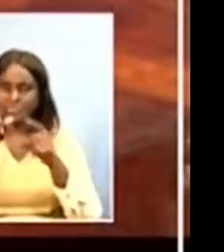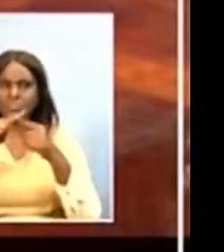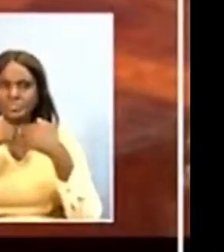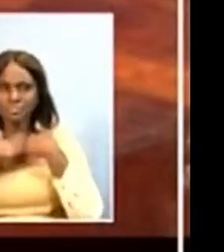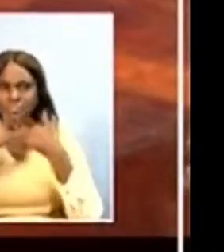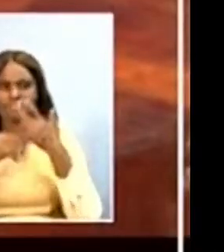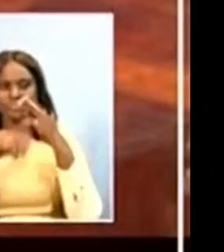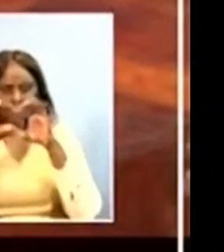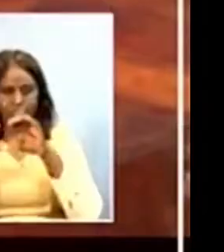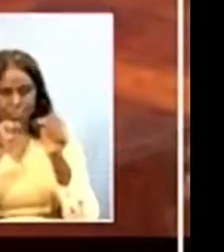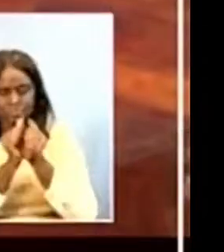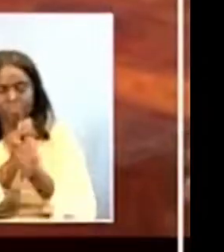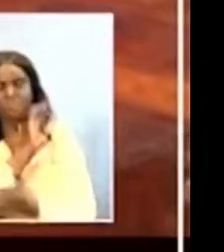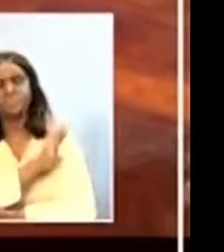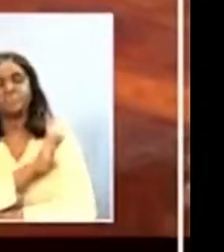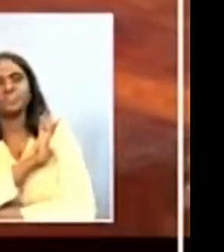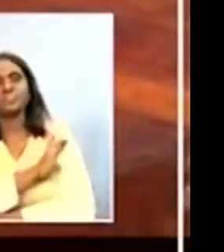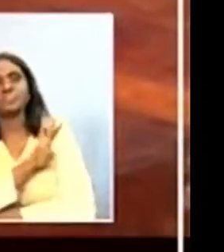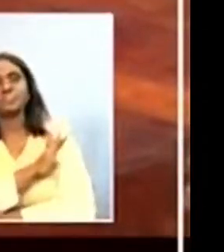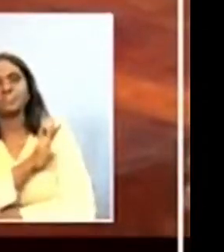got to do with the behavior,